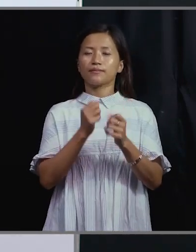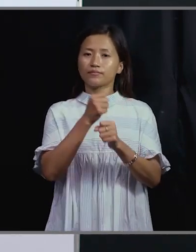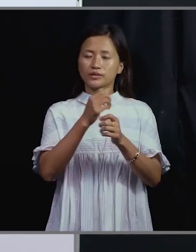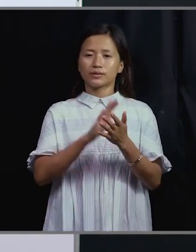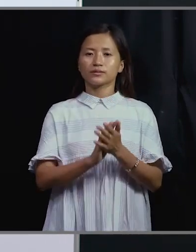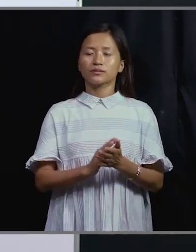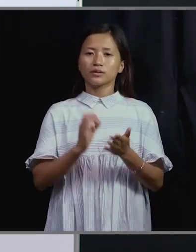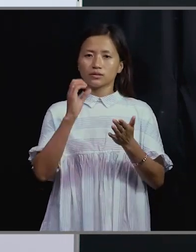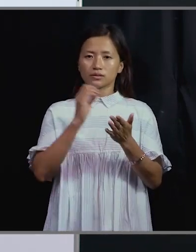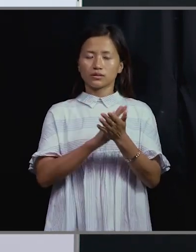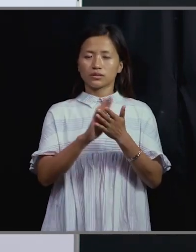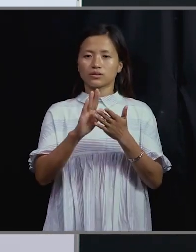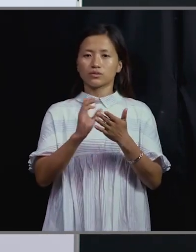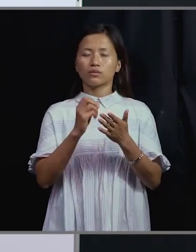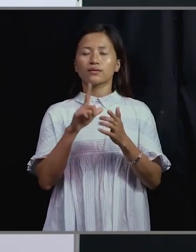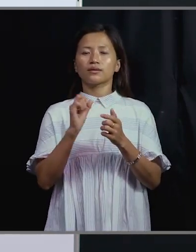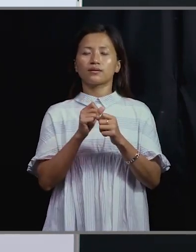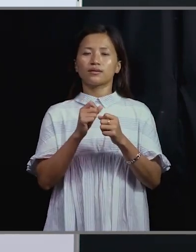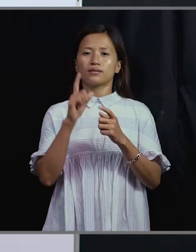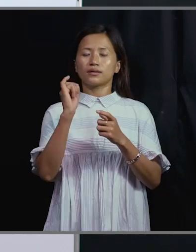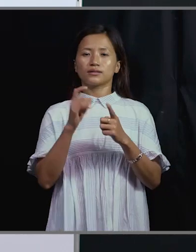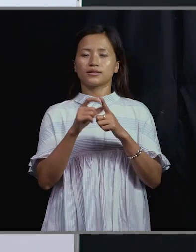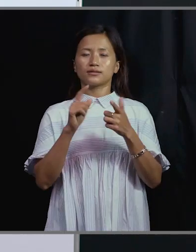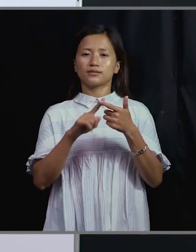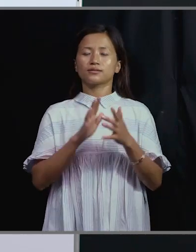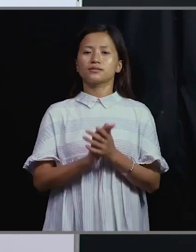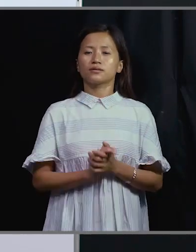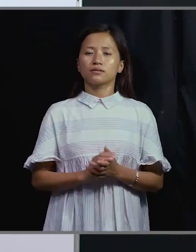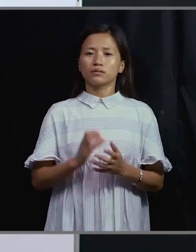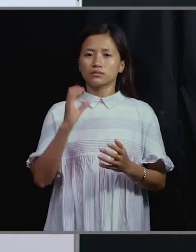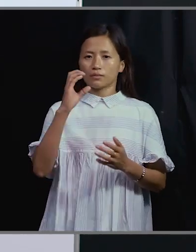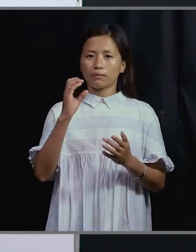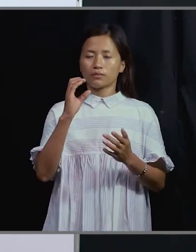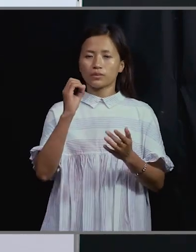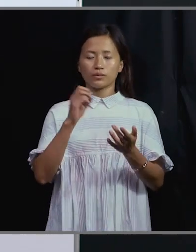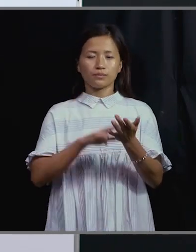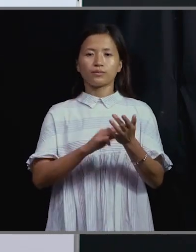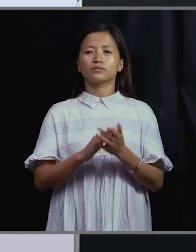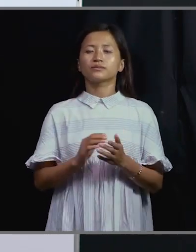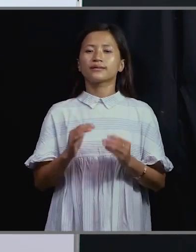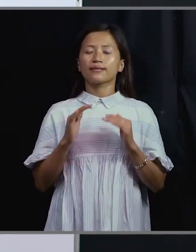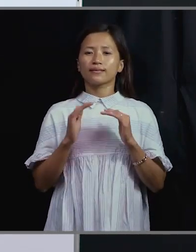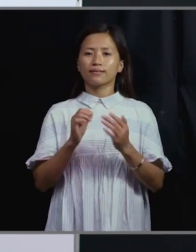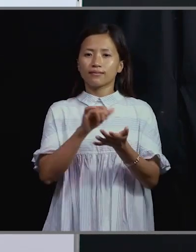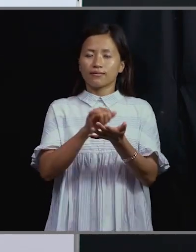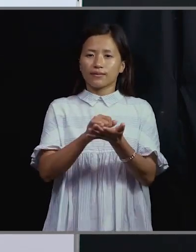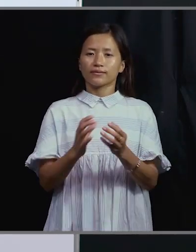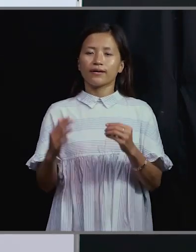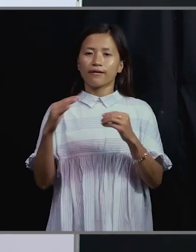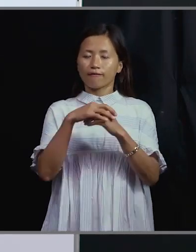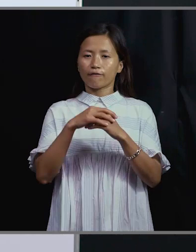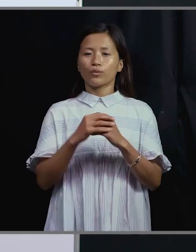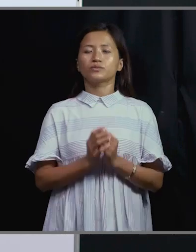Note that here in these compounds that were formed, the metal is linked to a carbon of the alkyl